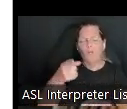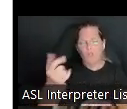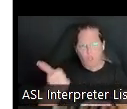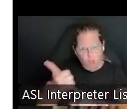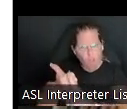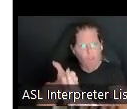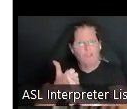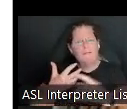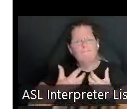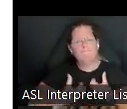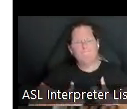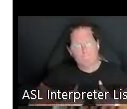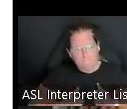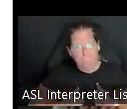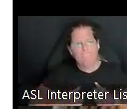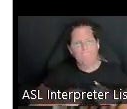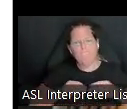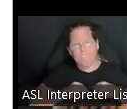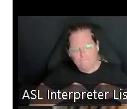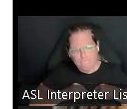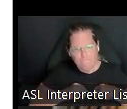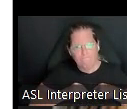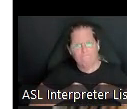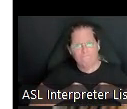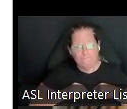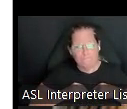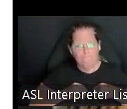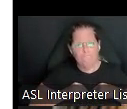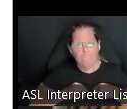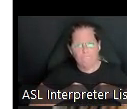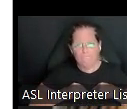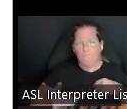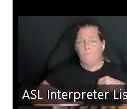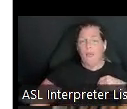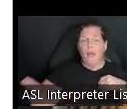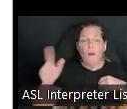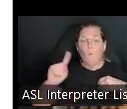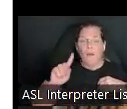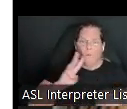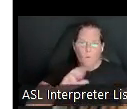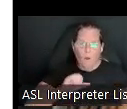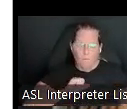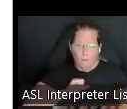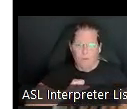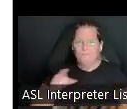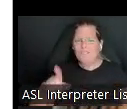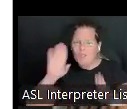to work. She was hired at Walmart as a